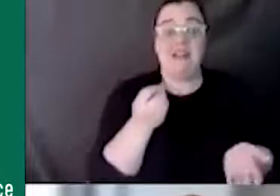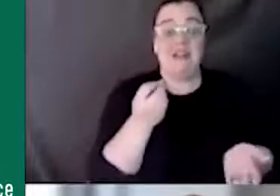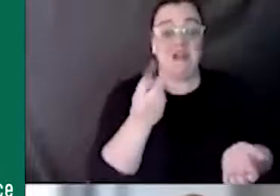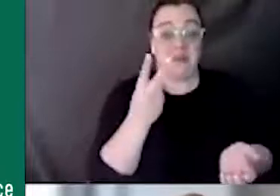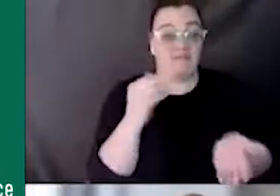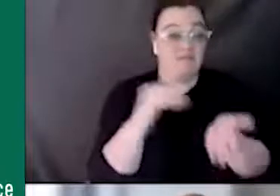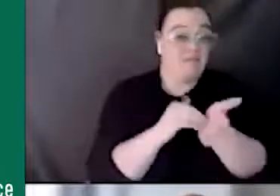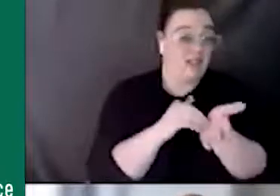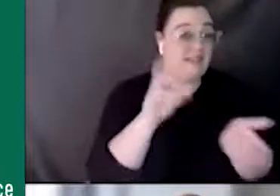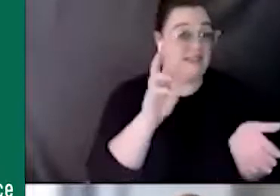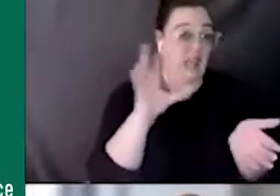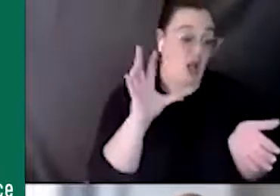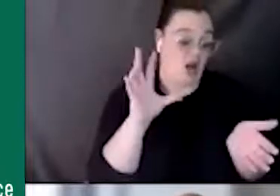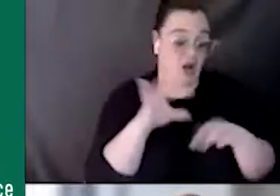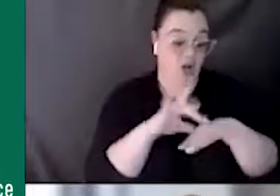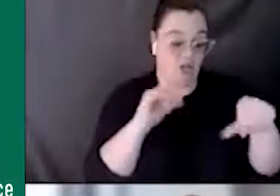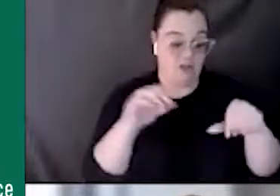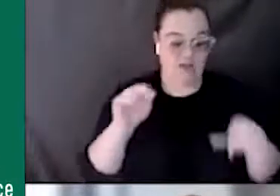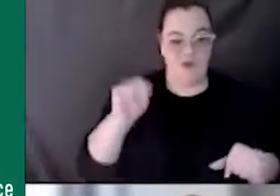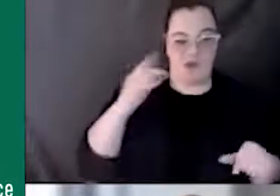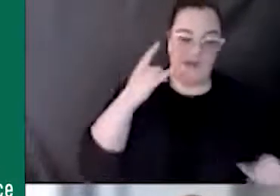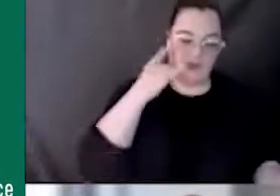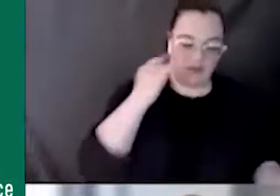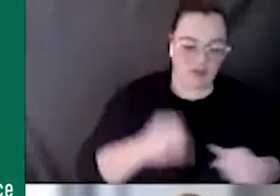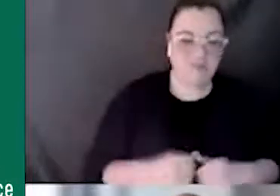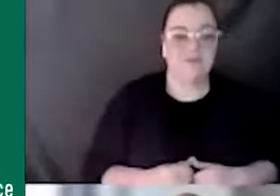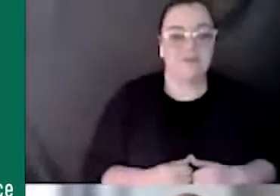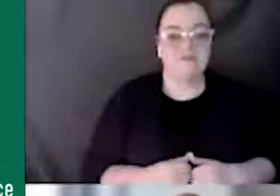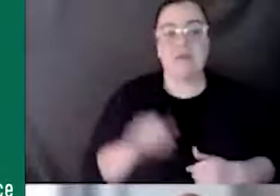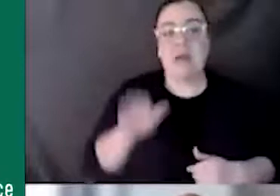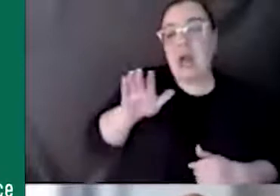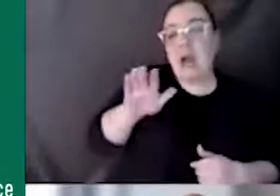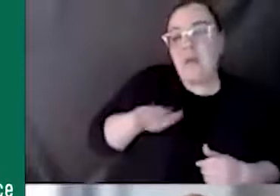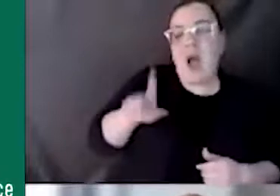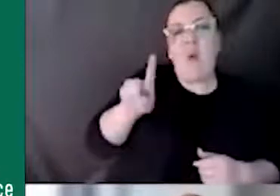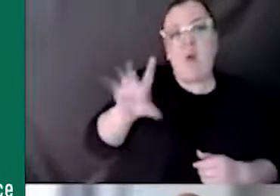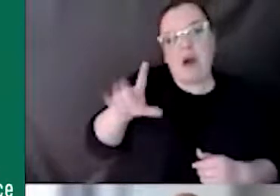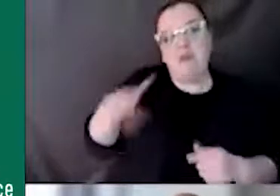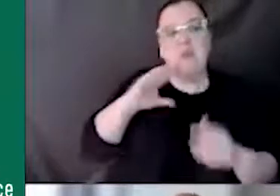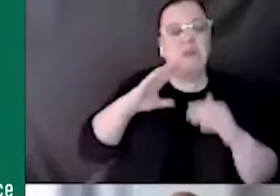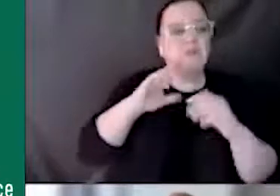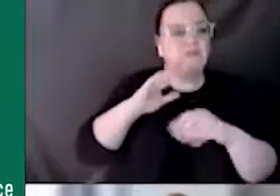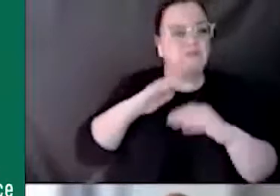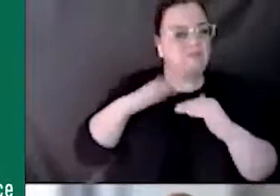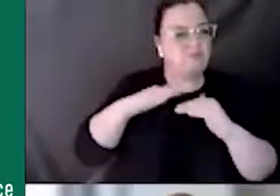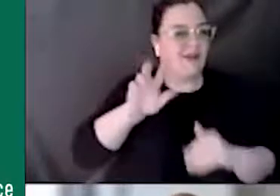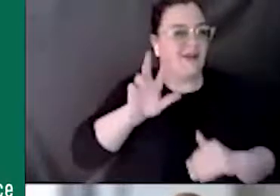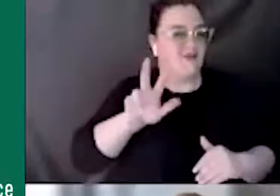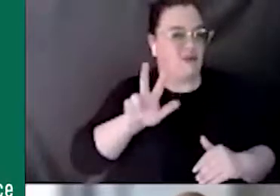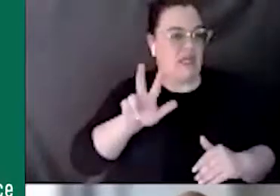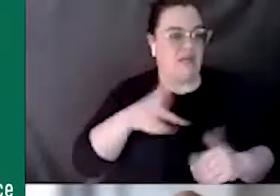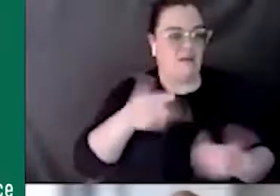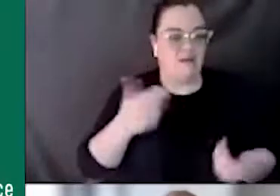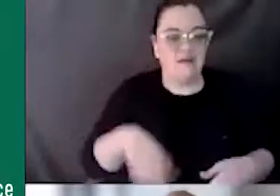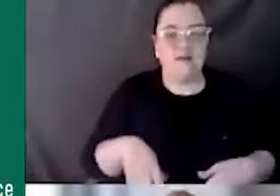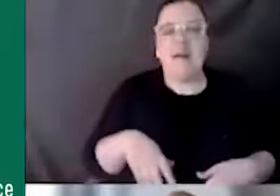12,600 earthquakes in Northern California. About 100 of them were greater than magnitude 3, which is approaching a level that people